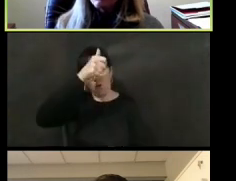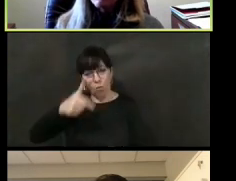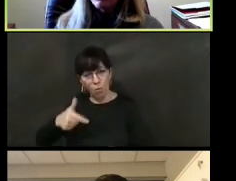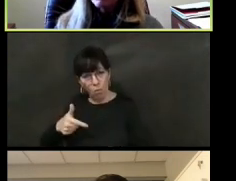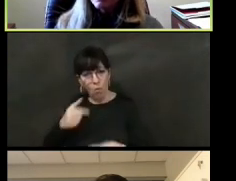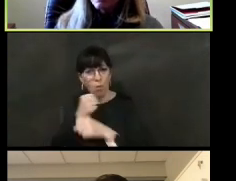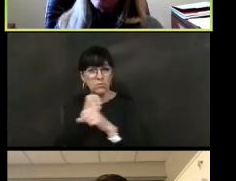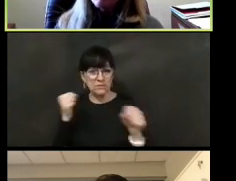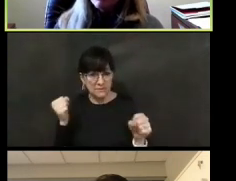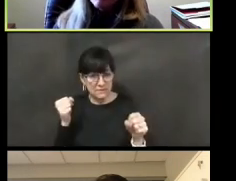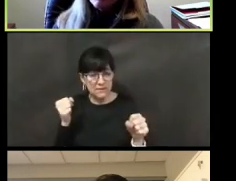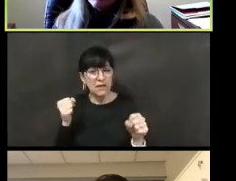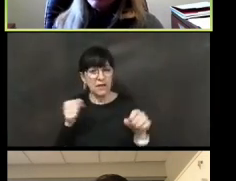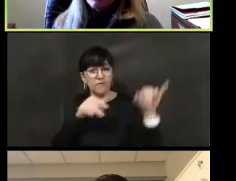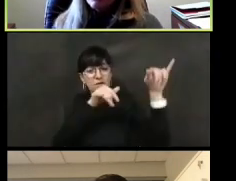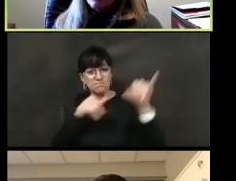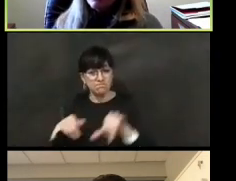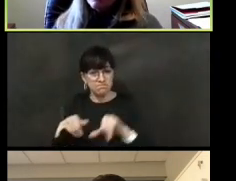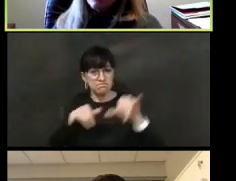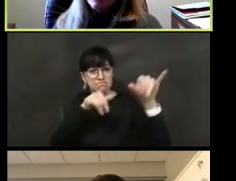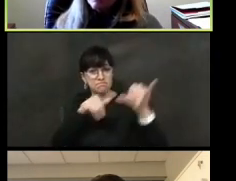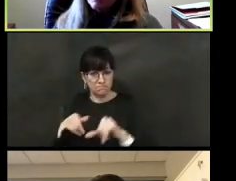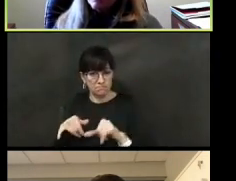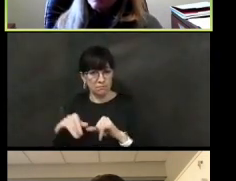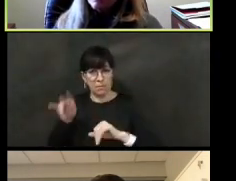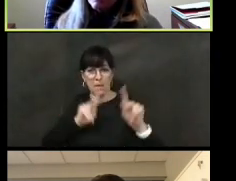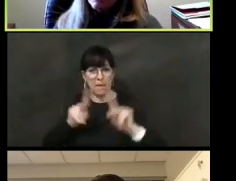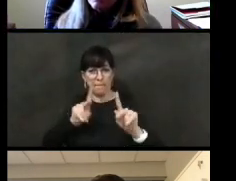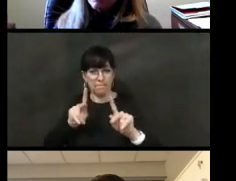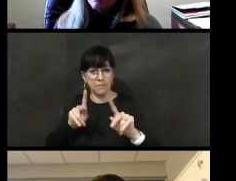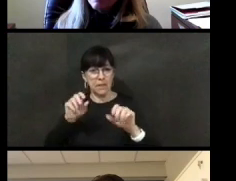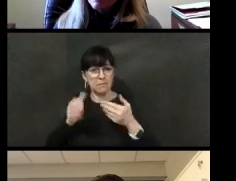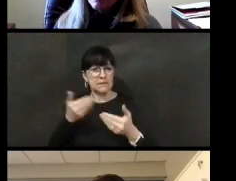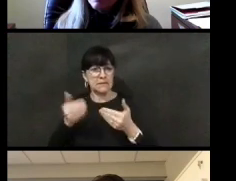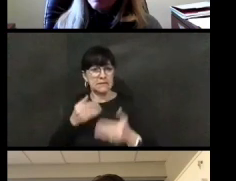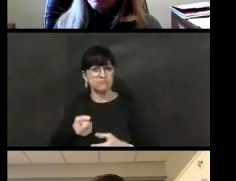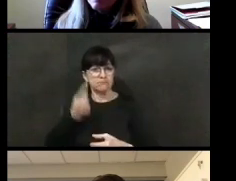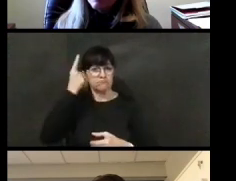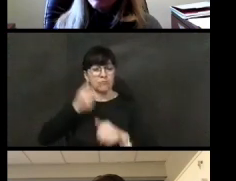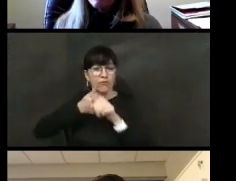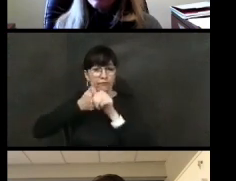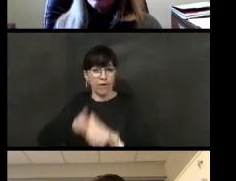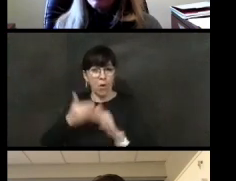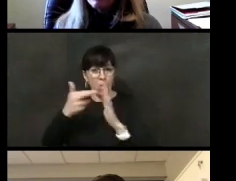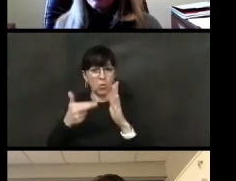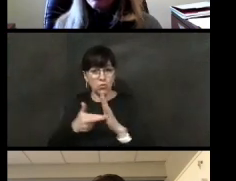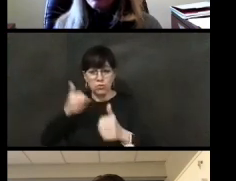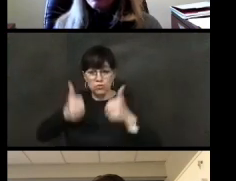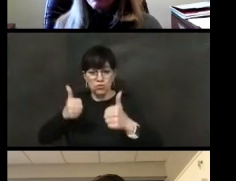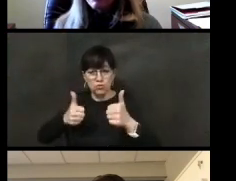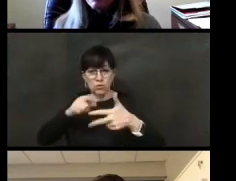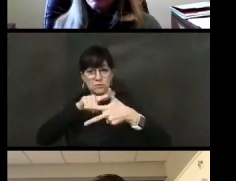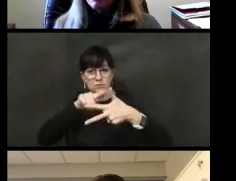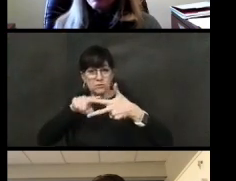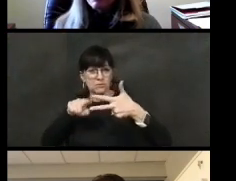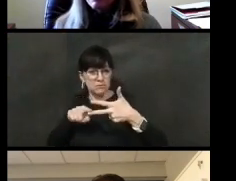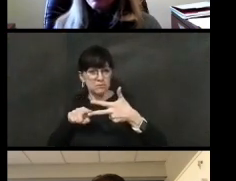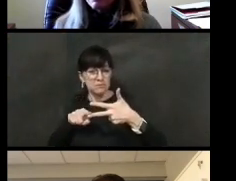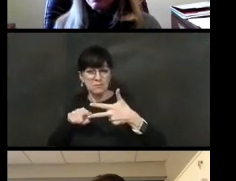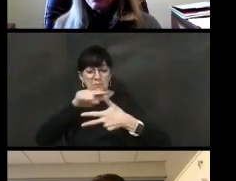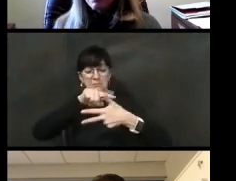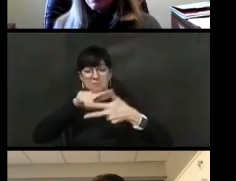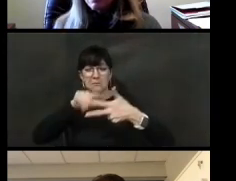phase reopening. Thank you, Dr. Rattay. Secretary Cade, we